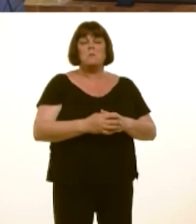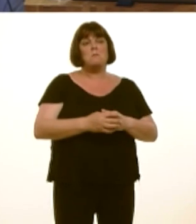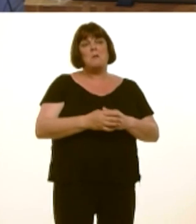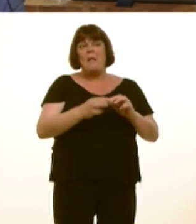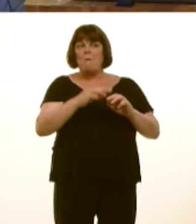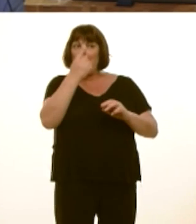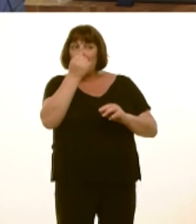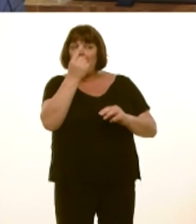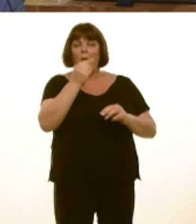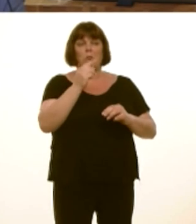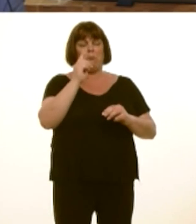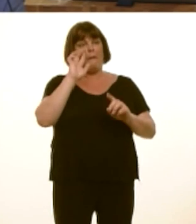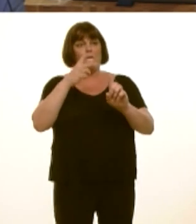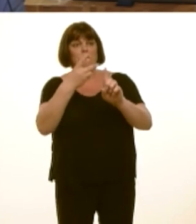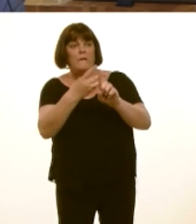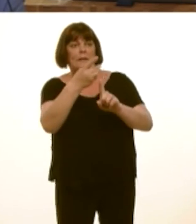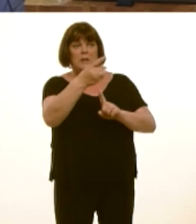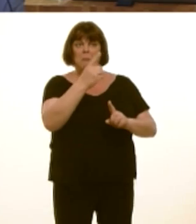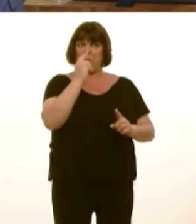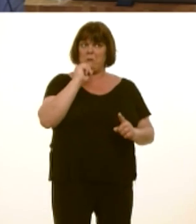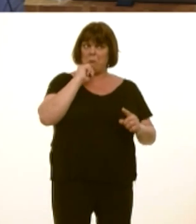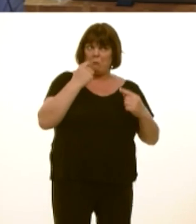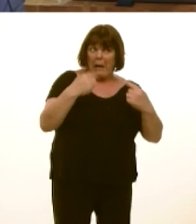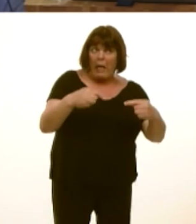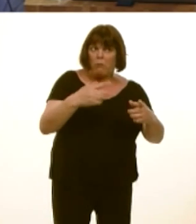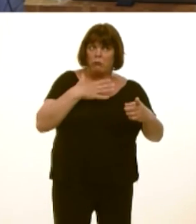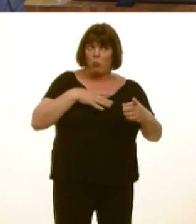possible, being able to visit him as well, if that is convenient to him.